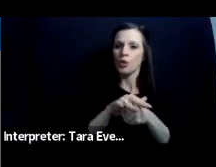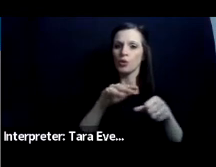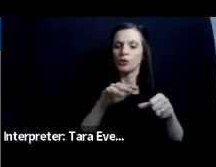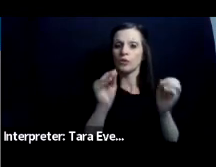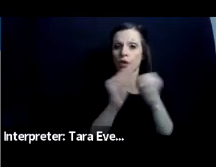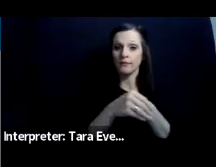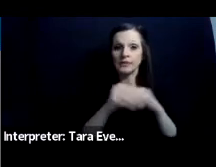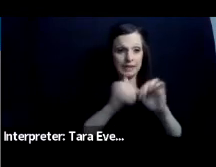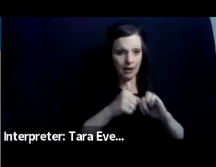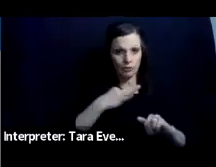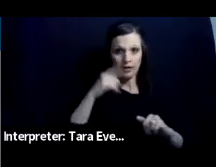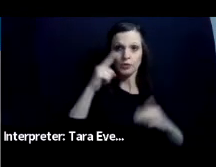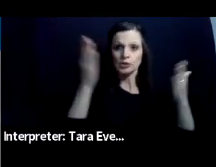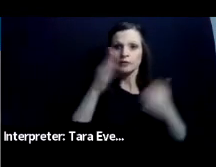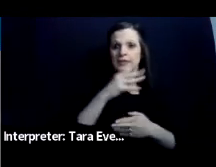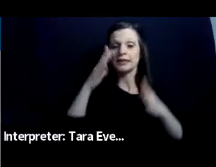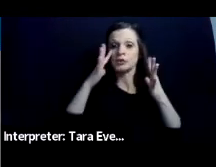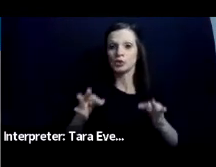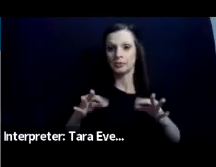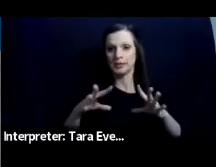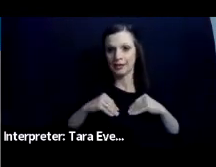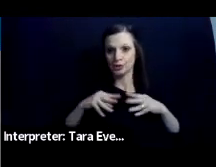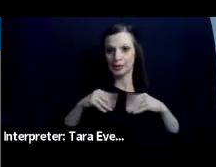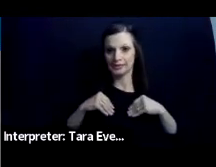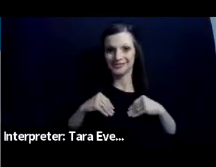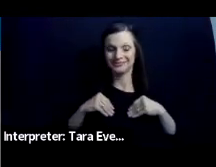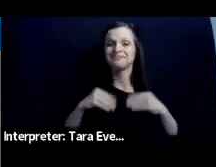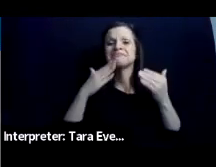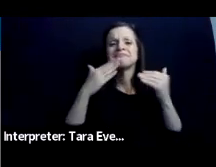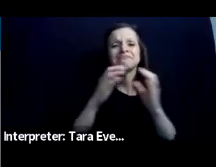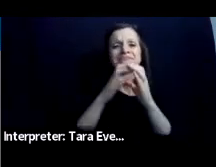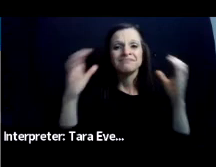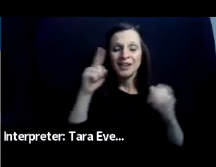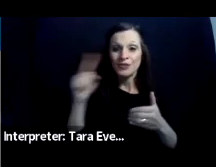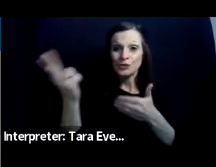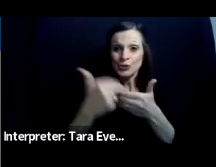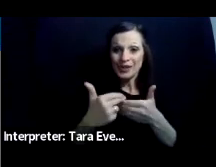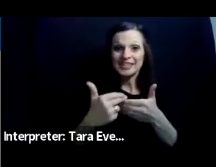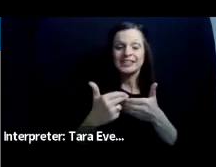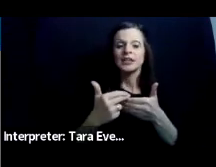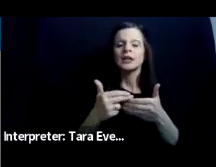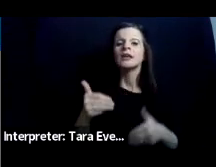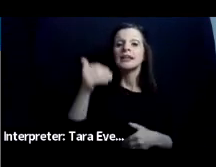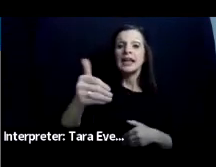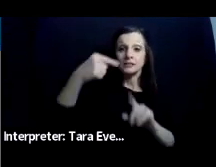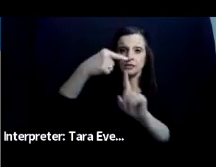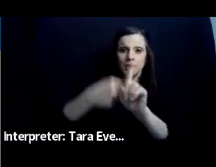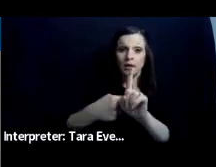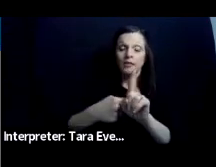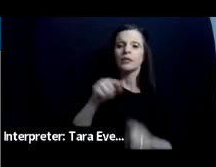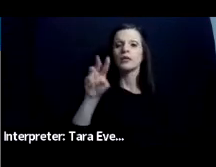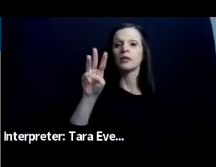eligibility. Thank you so much for joining us. Next month, our webinar will be